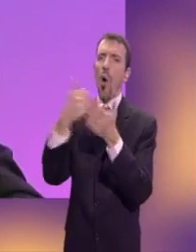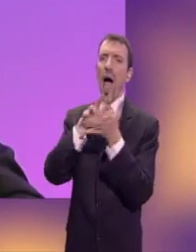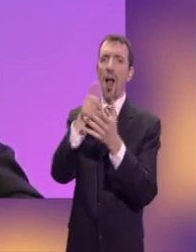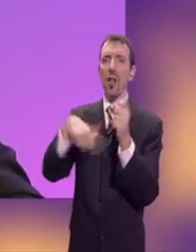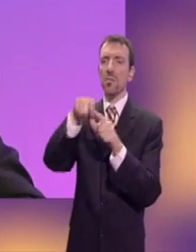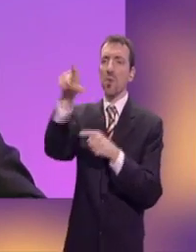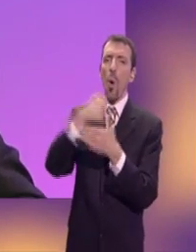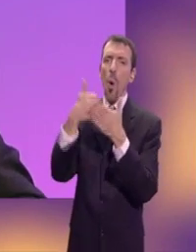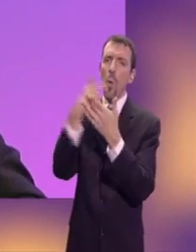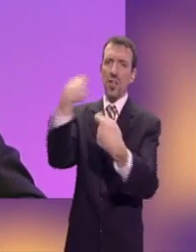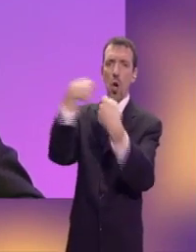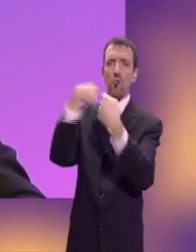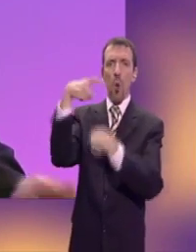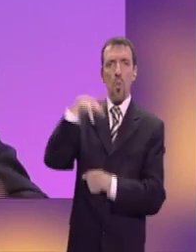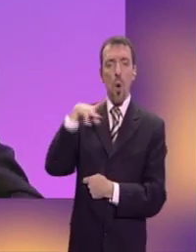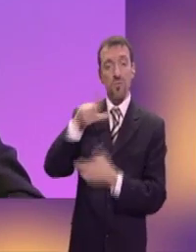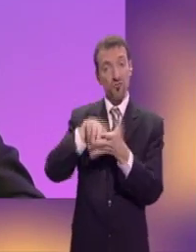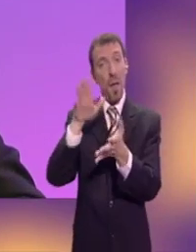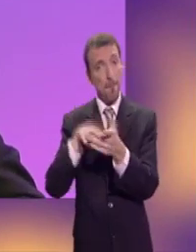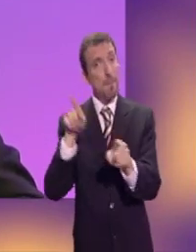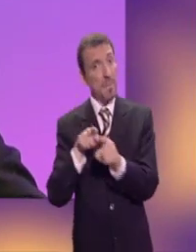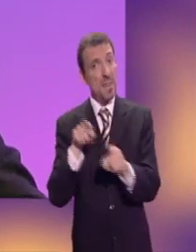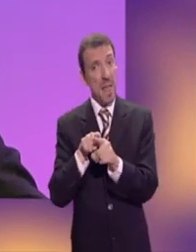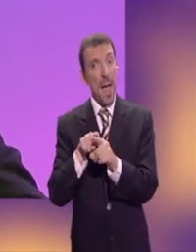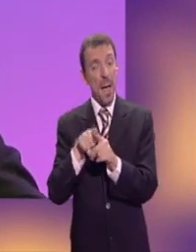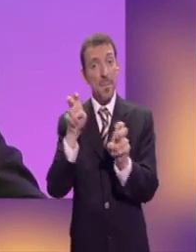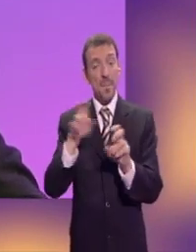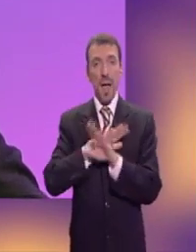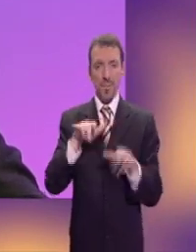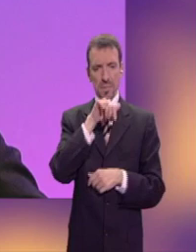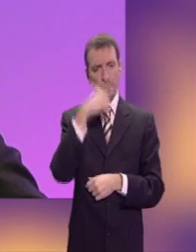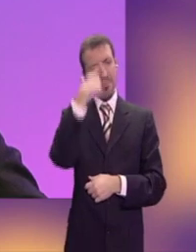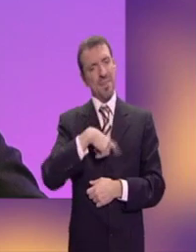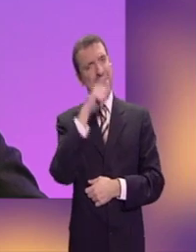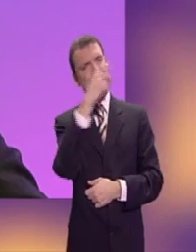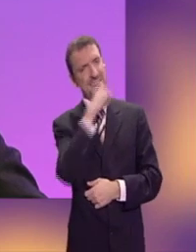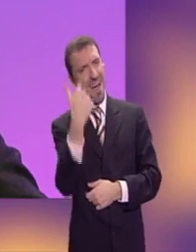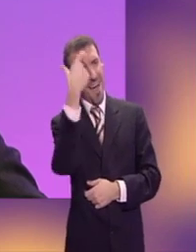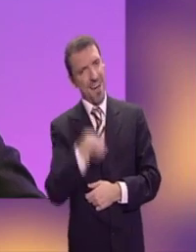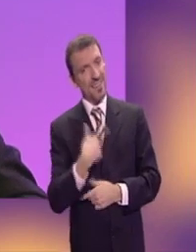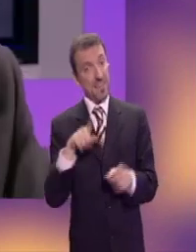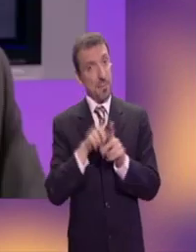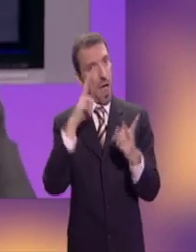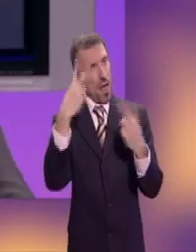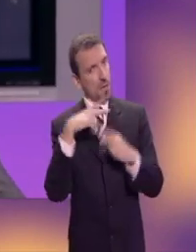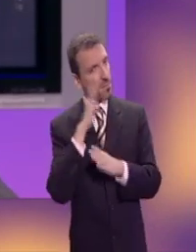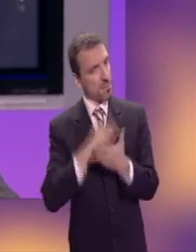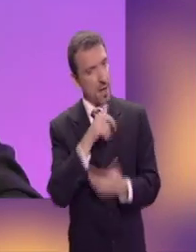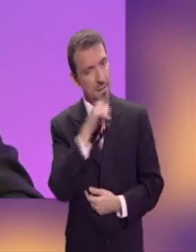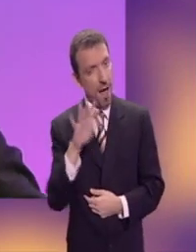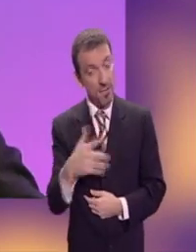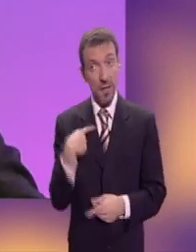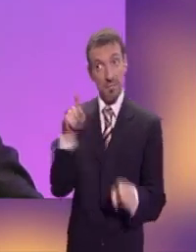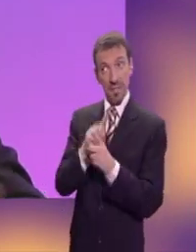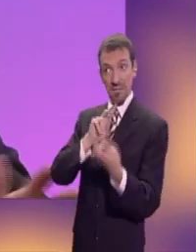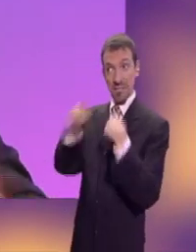to control us, and Jim would do the same. But Jim once said to me, I'm not as nice as I look. And I said, neither am I. And on that basis, we got on very,